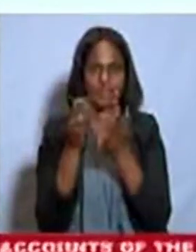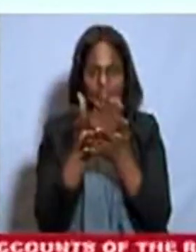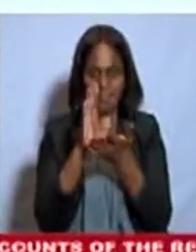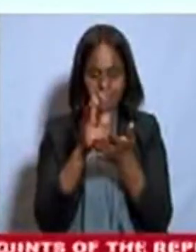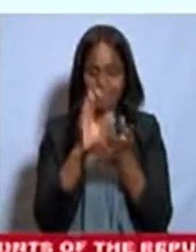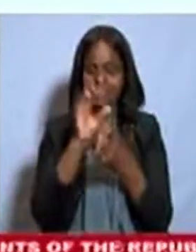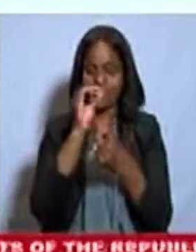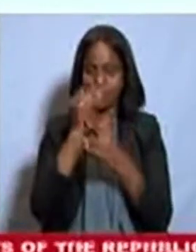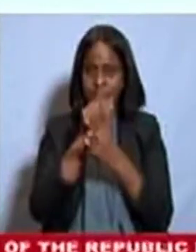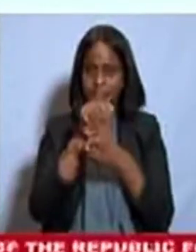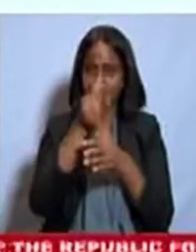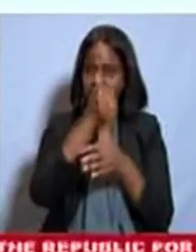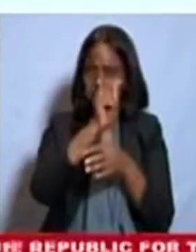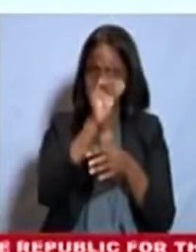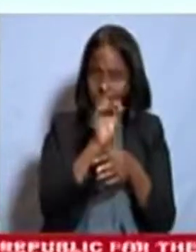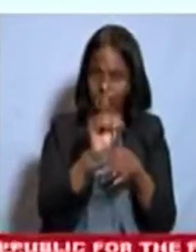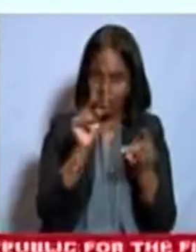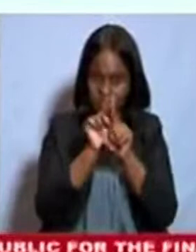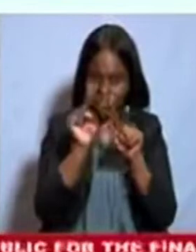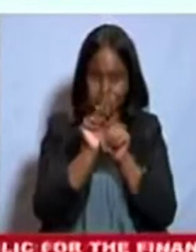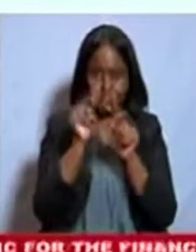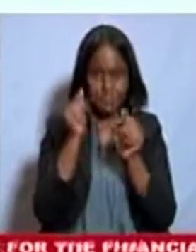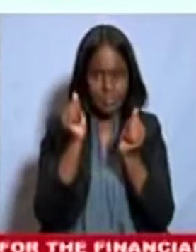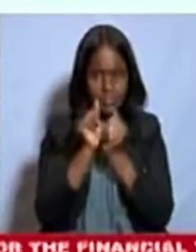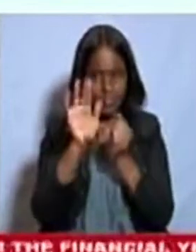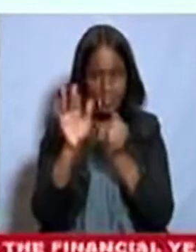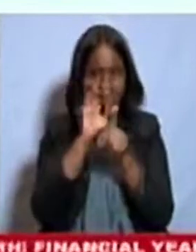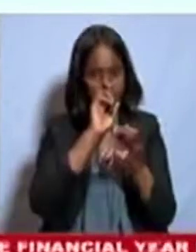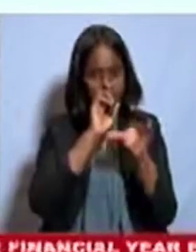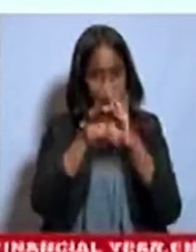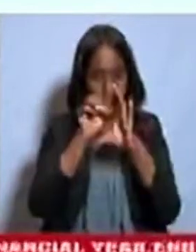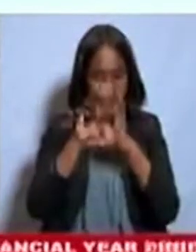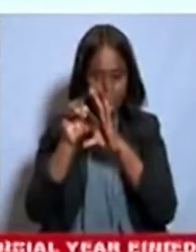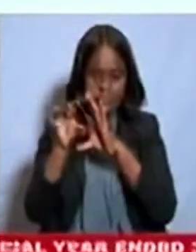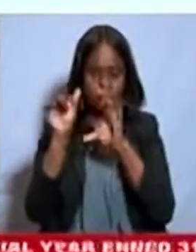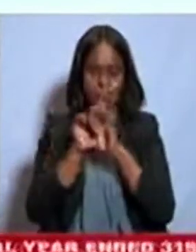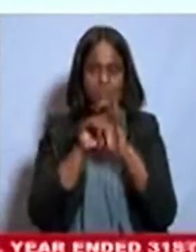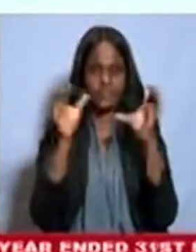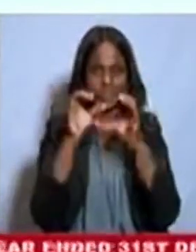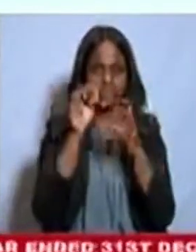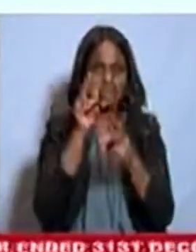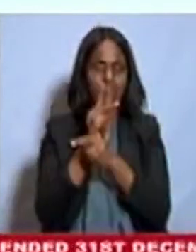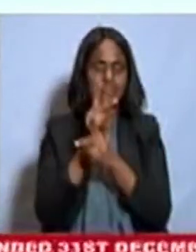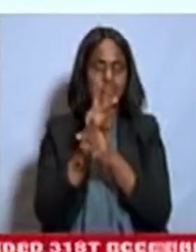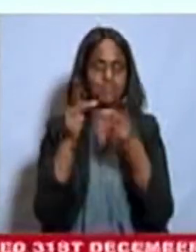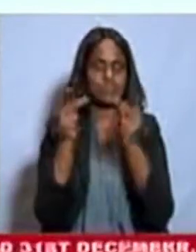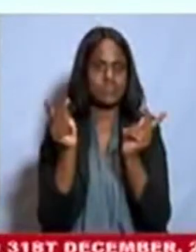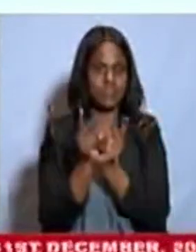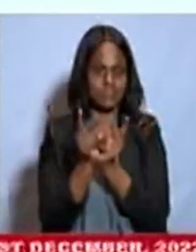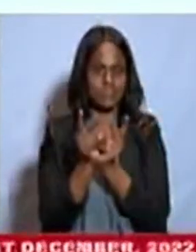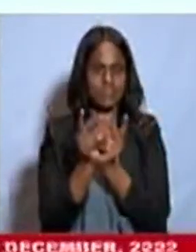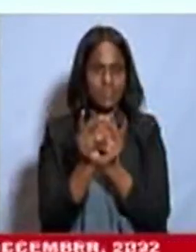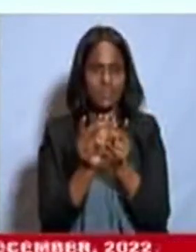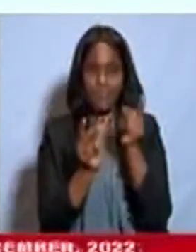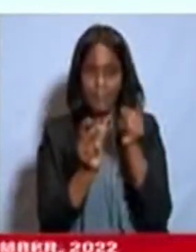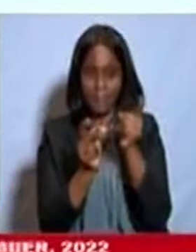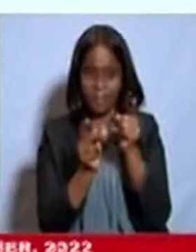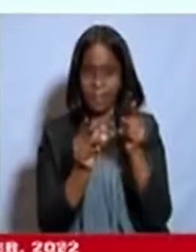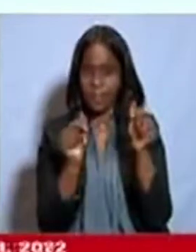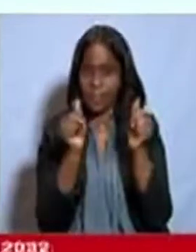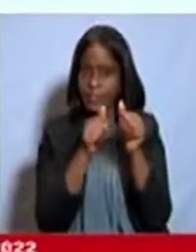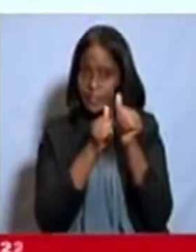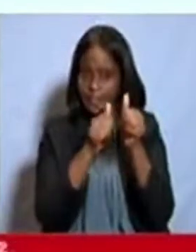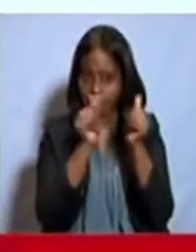or 10% equivalent of their produce to be deposited in a community storage facility. This is in line